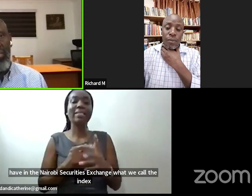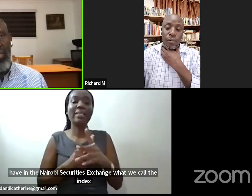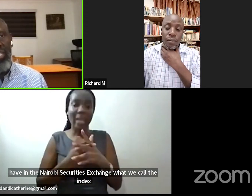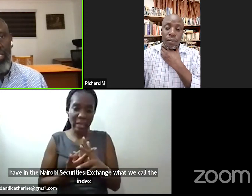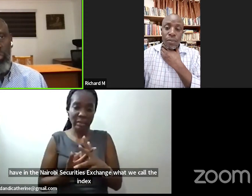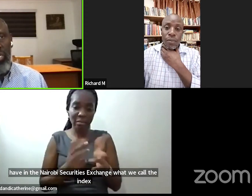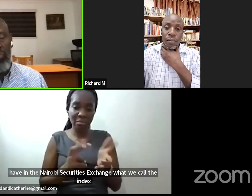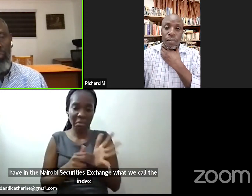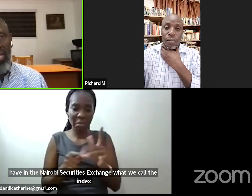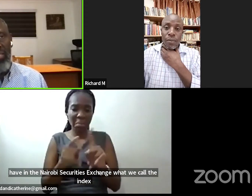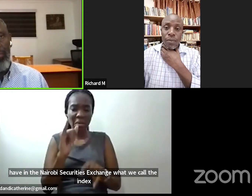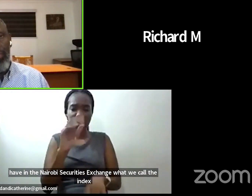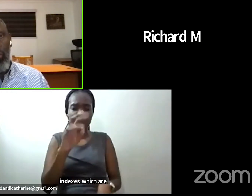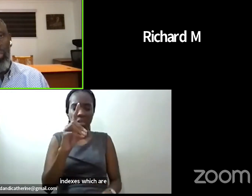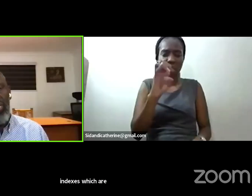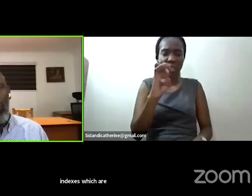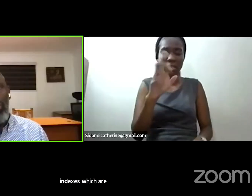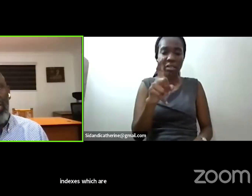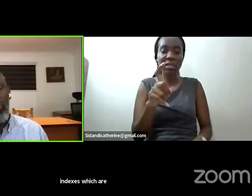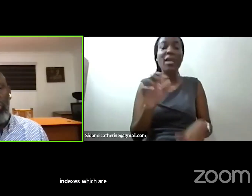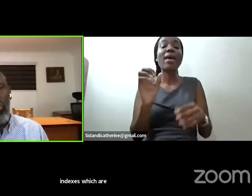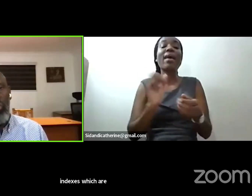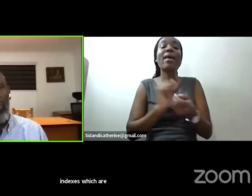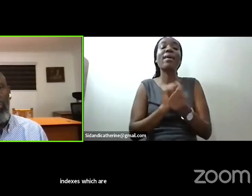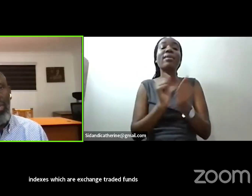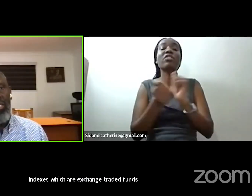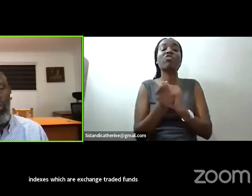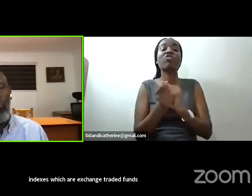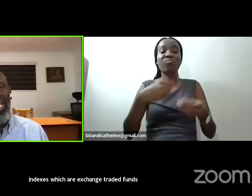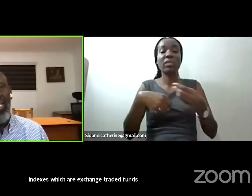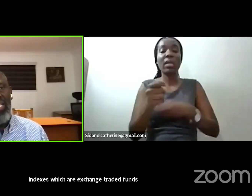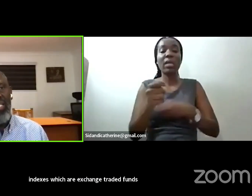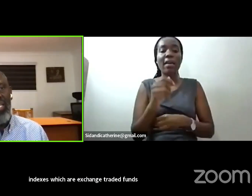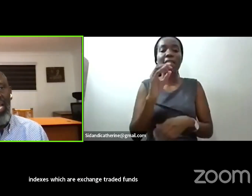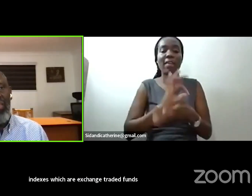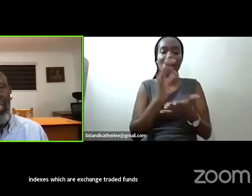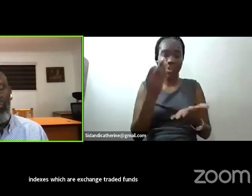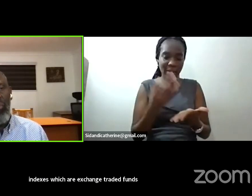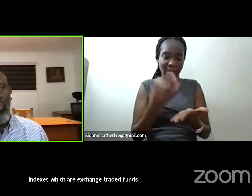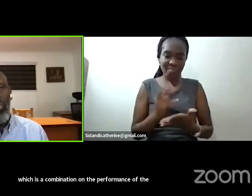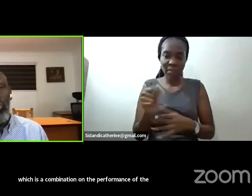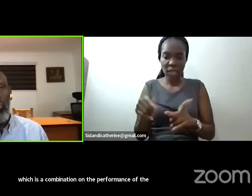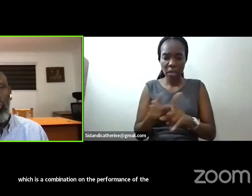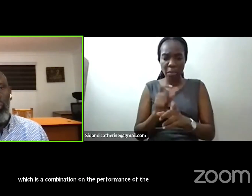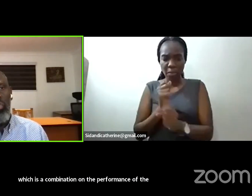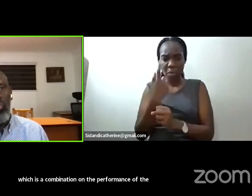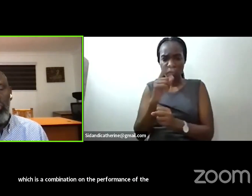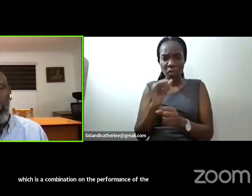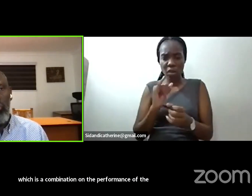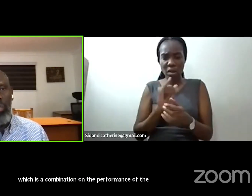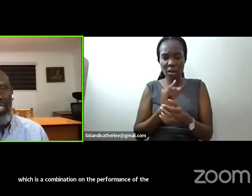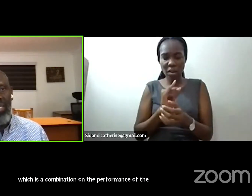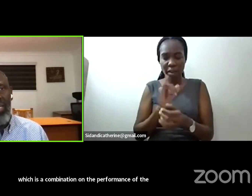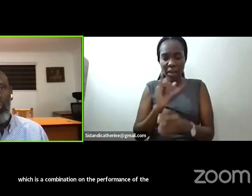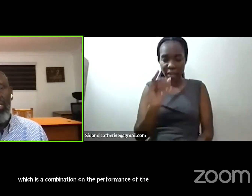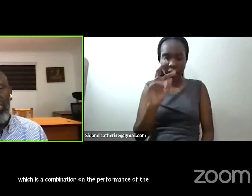are exchange traded funds, which is a combination on the performance of the index, and therefore you